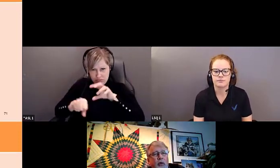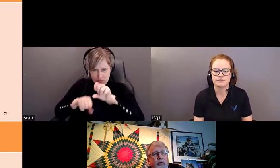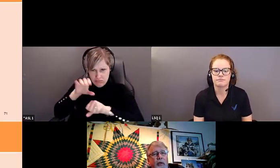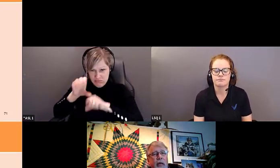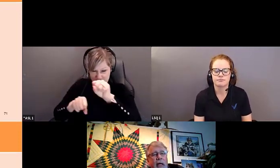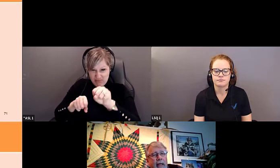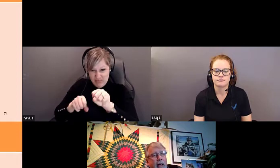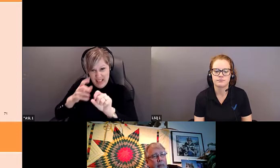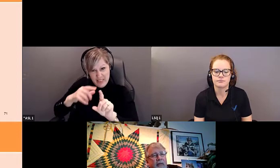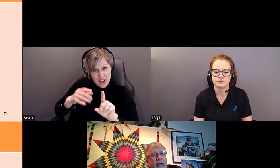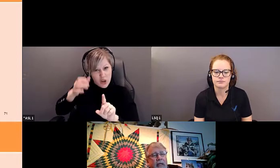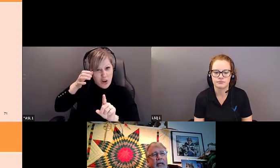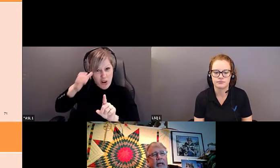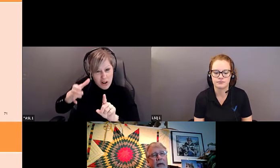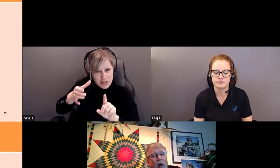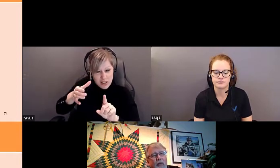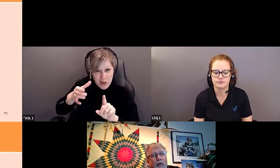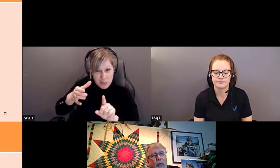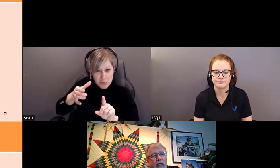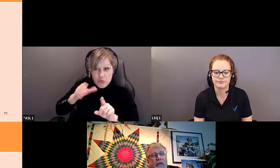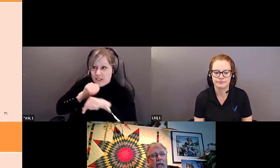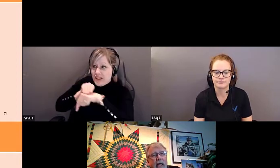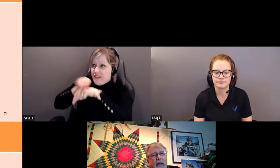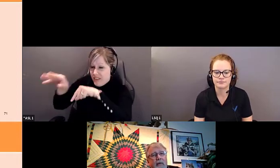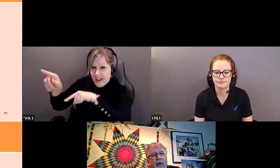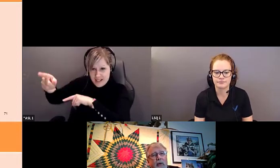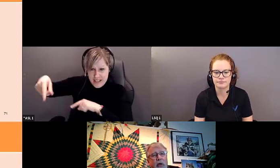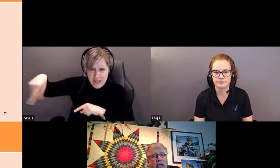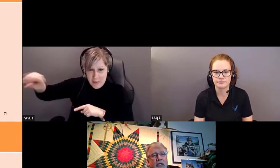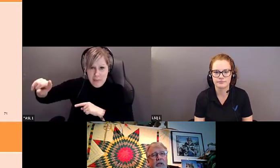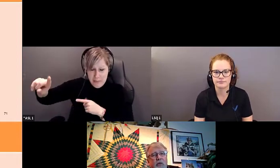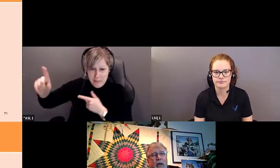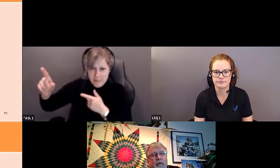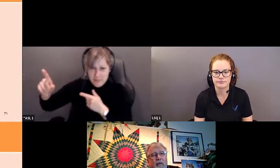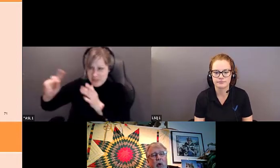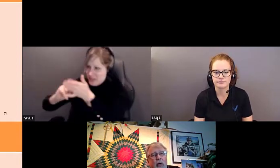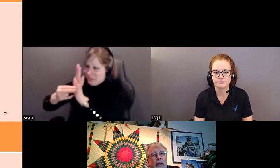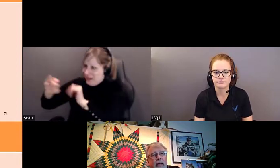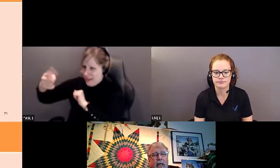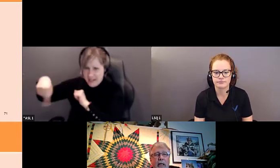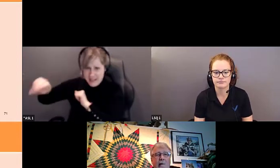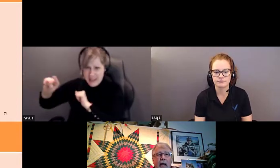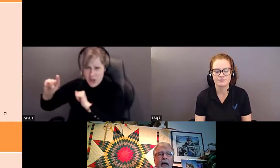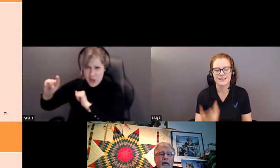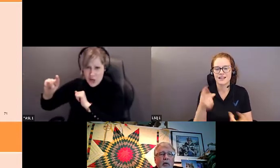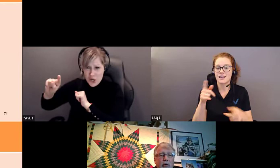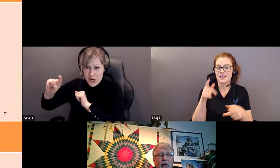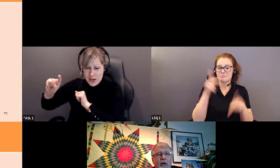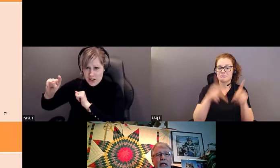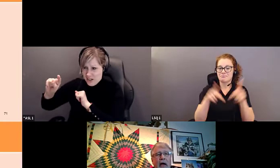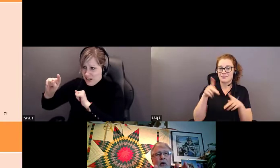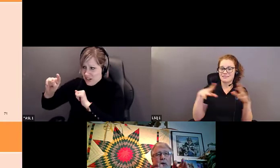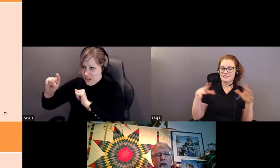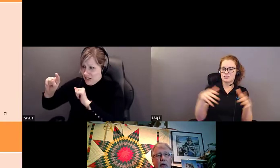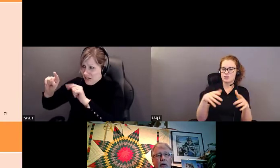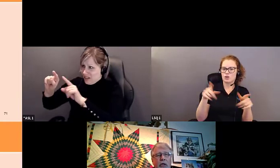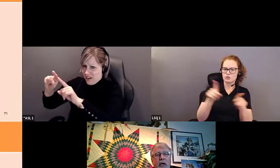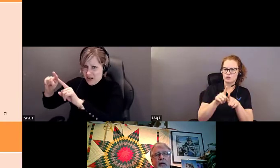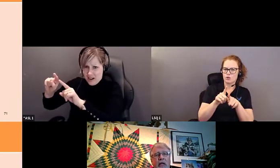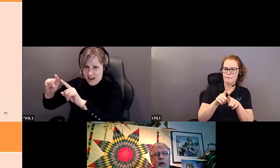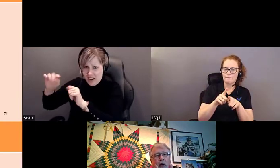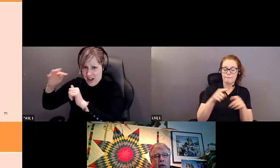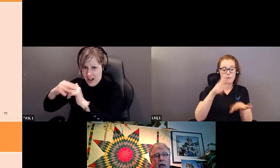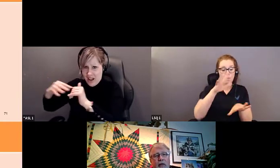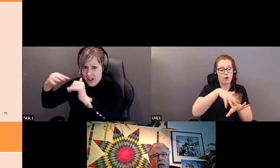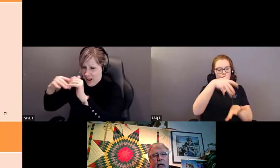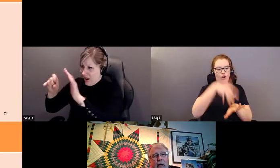those folks basically have also been disconnected from their Indigenous ways of knowing and thinking. And as a result, now I